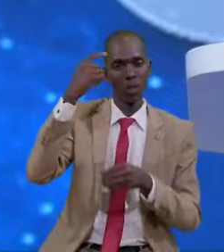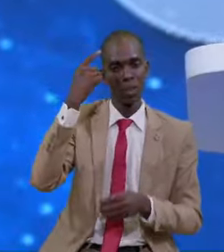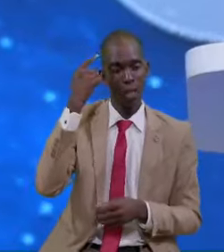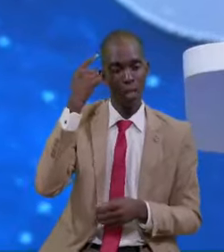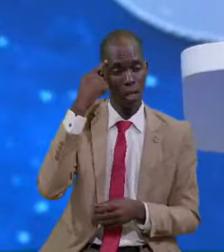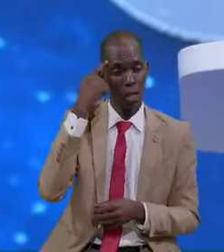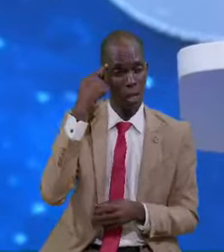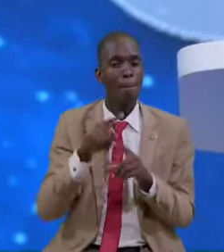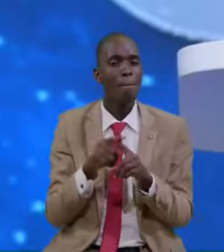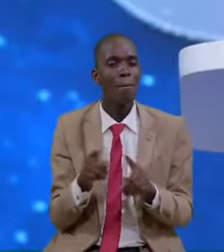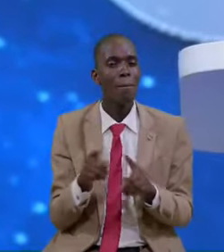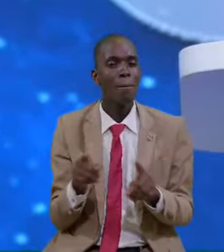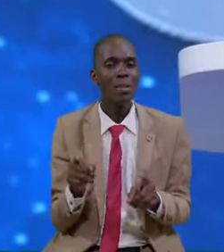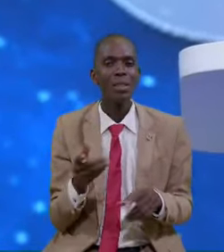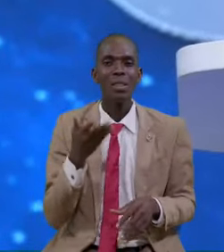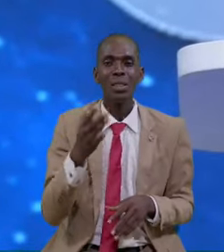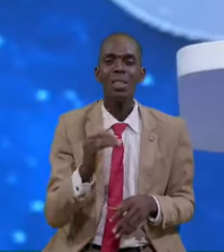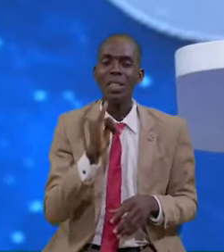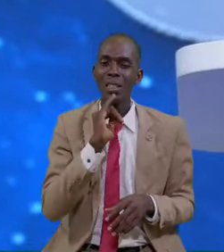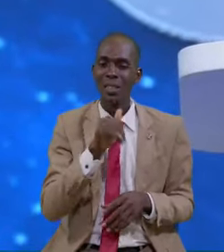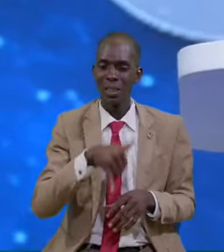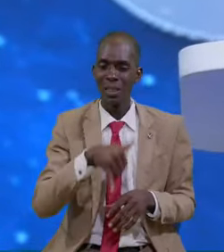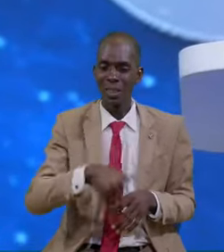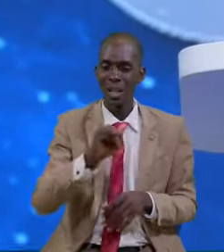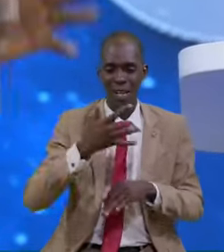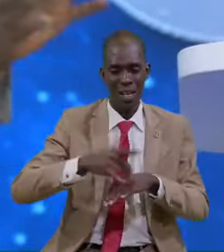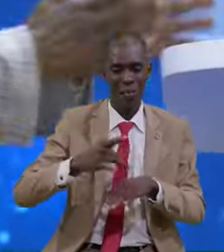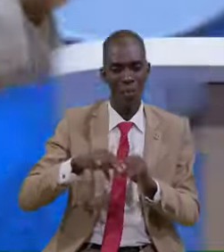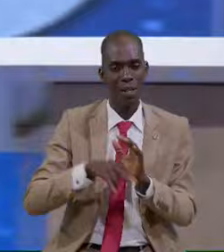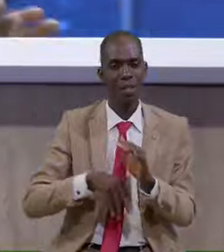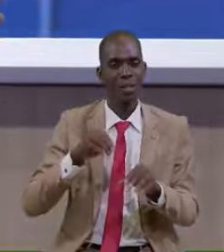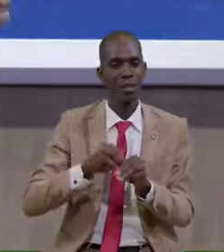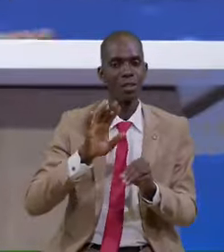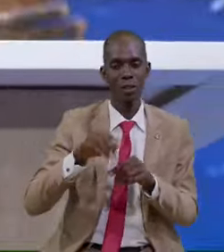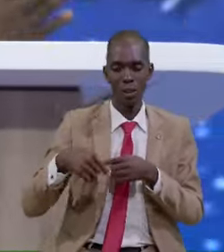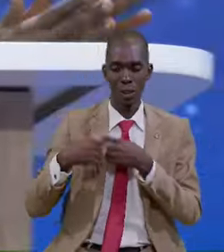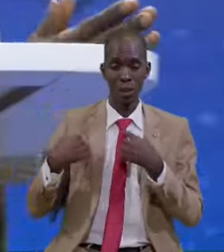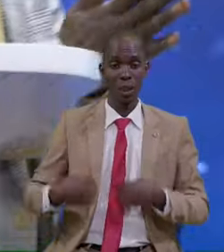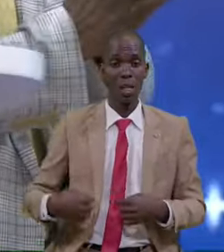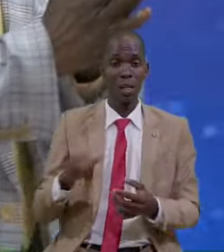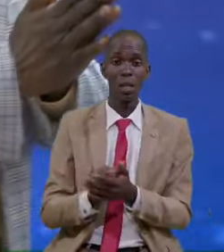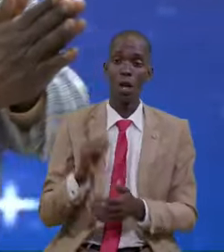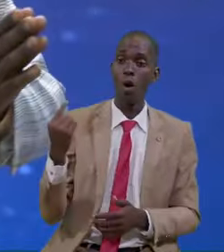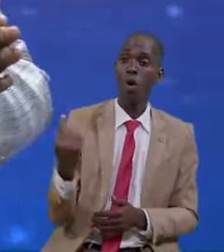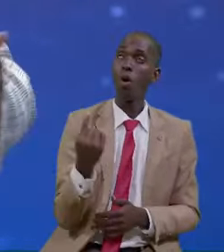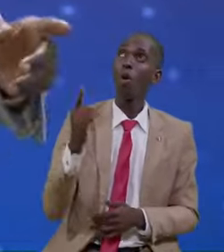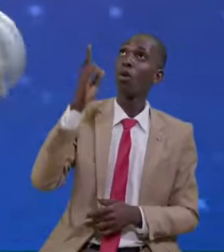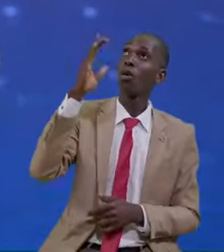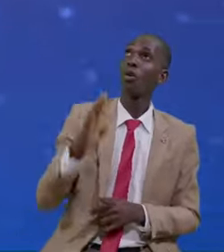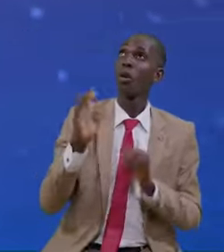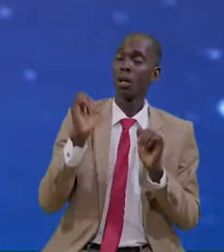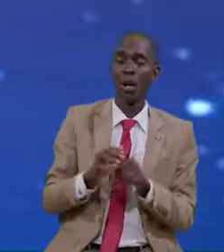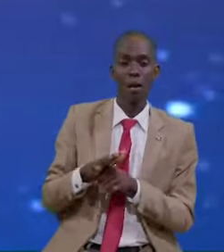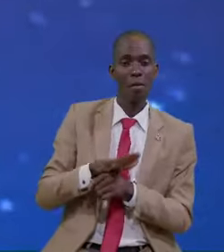but there is a vacuum in your heart that only God can fill.